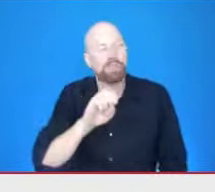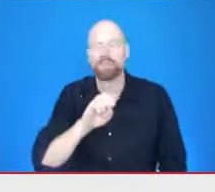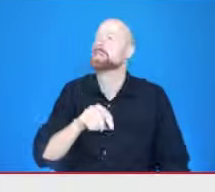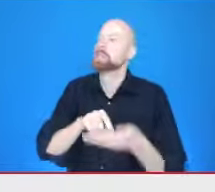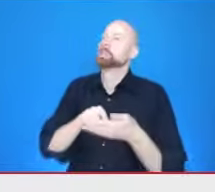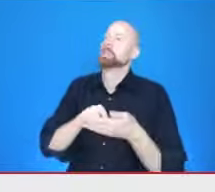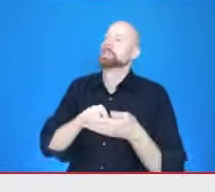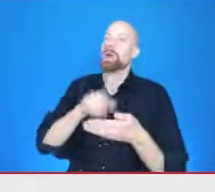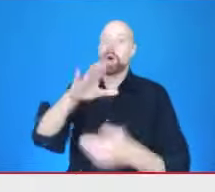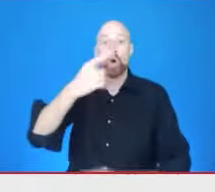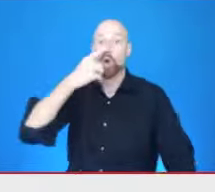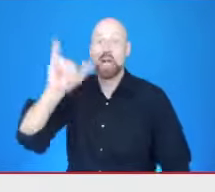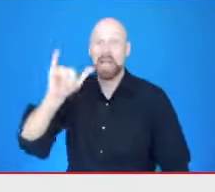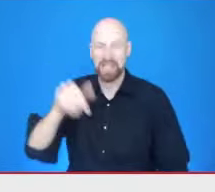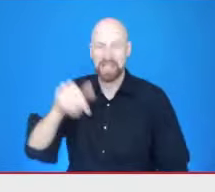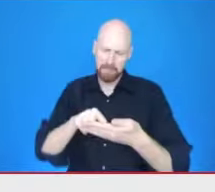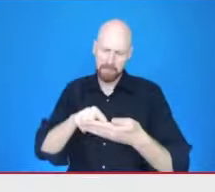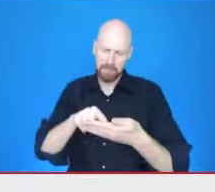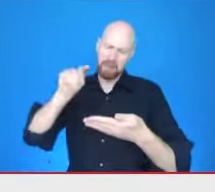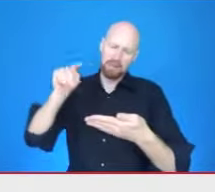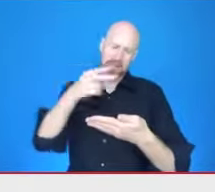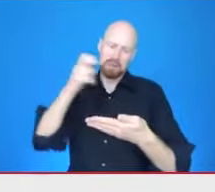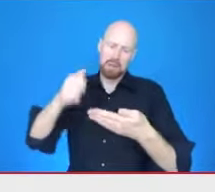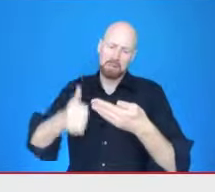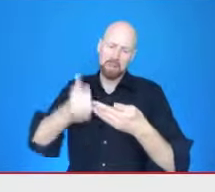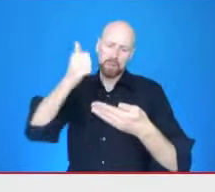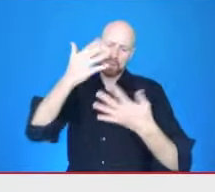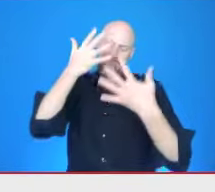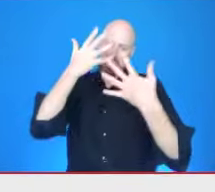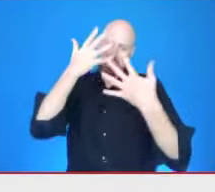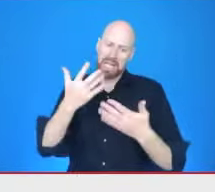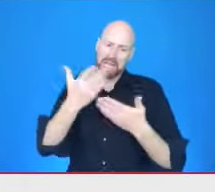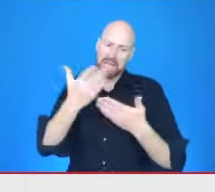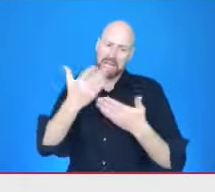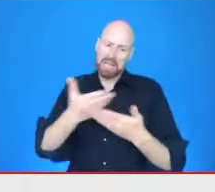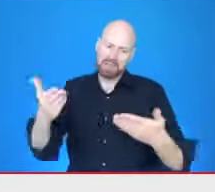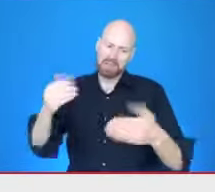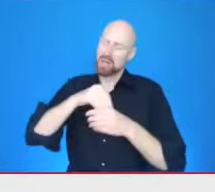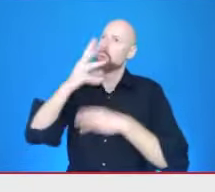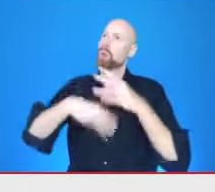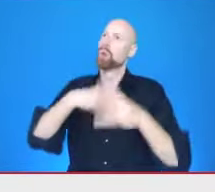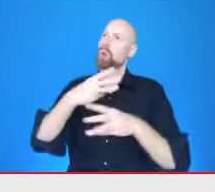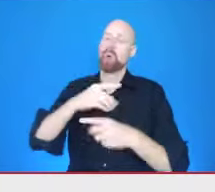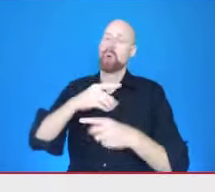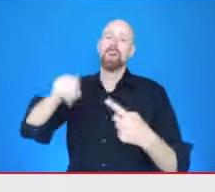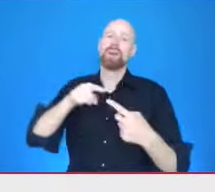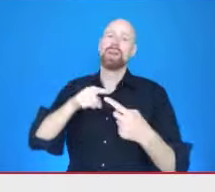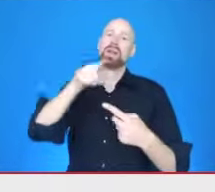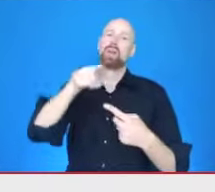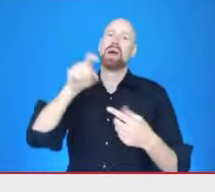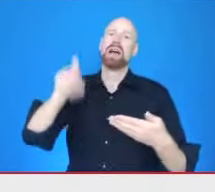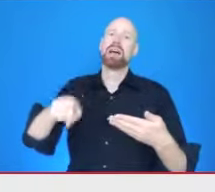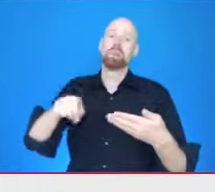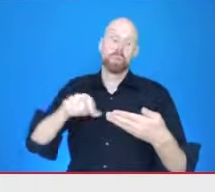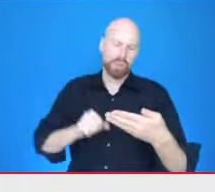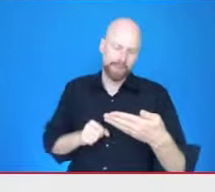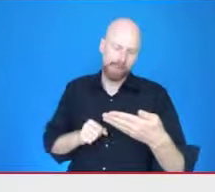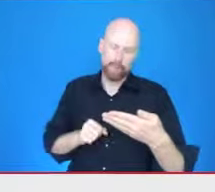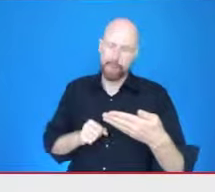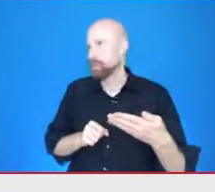it. So I decided to focus on more tangible things. I wanted to go to Stanford and become a hotshot lawyer working in a big